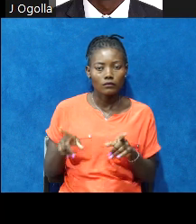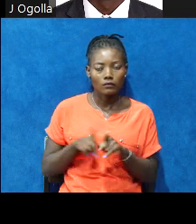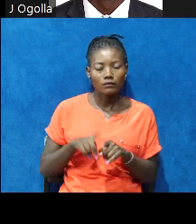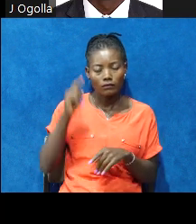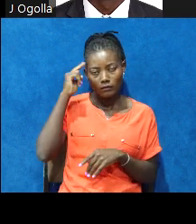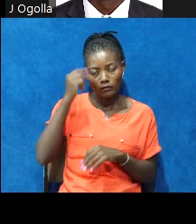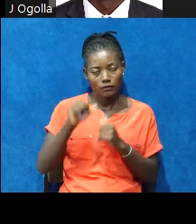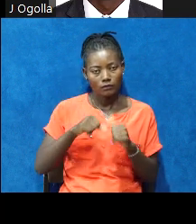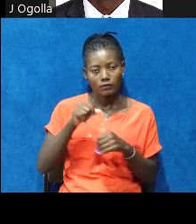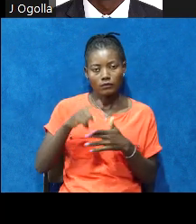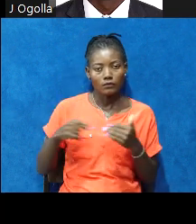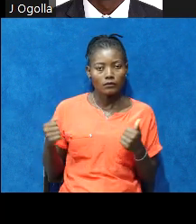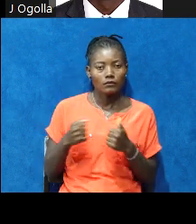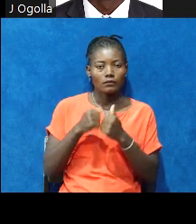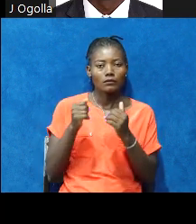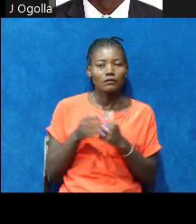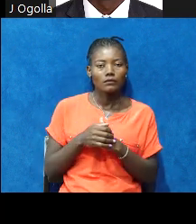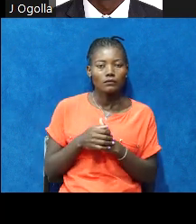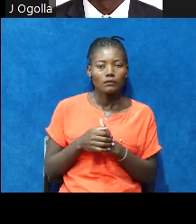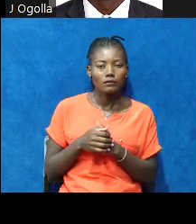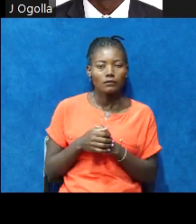to figure out what is happening,